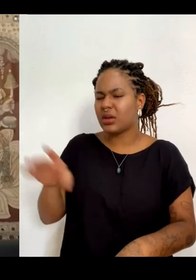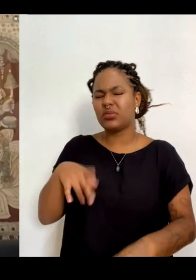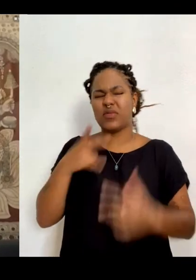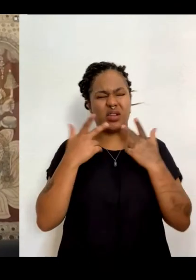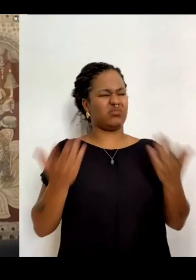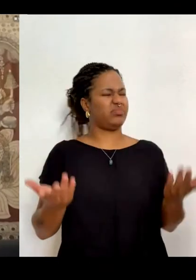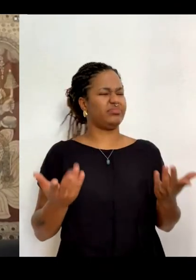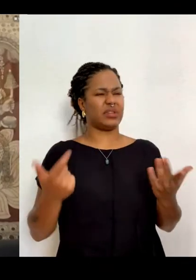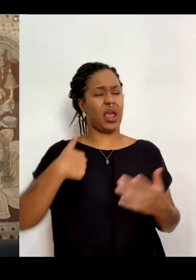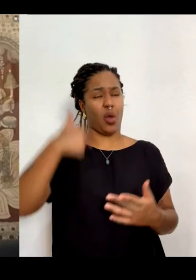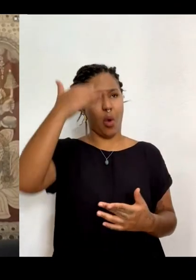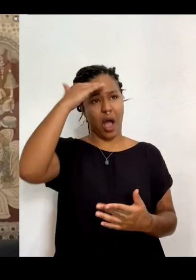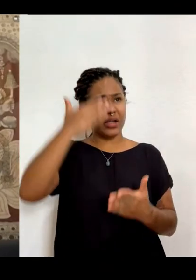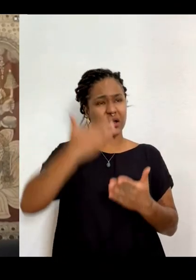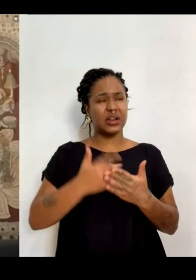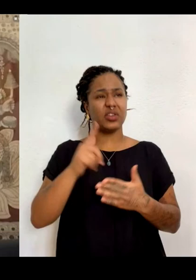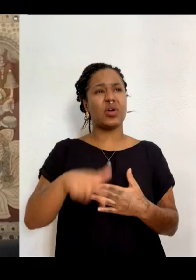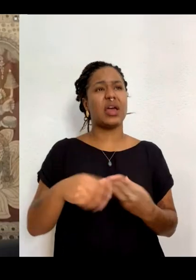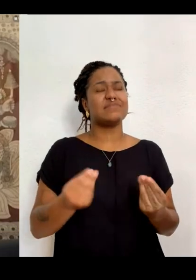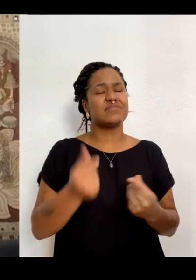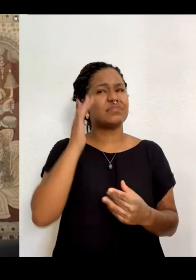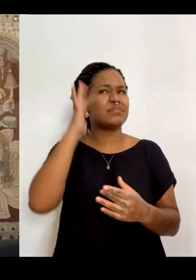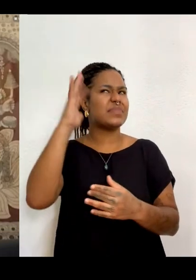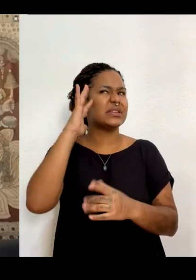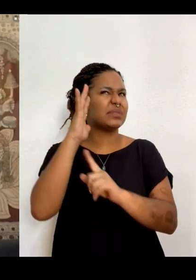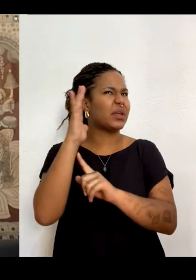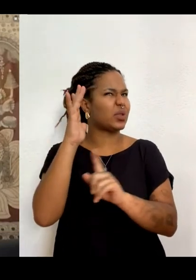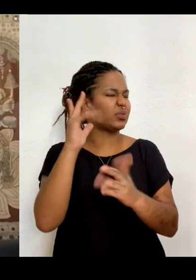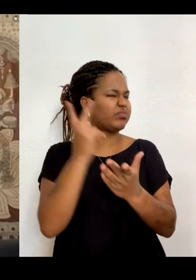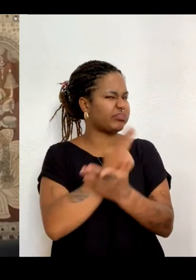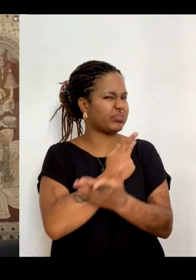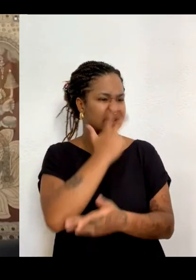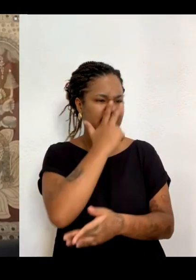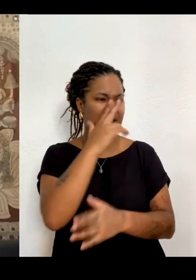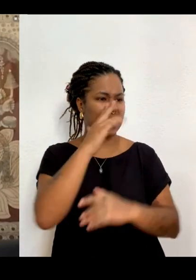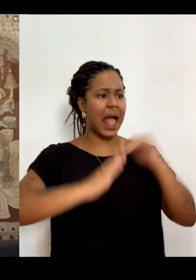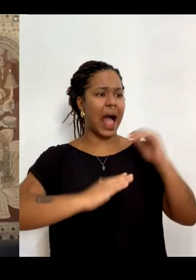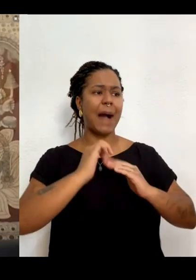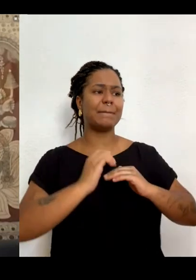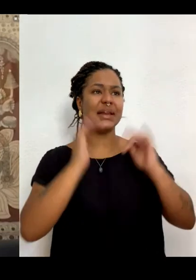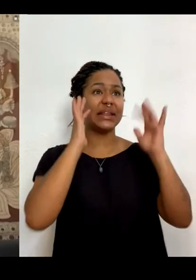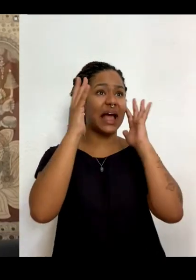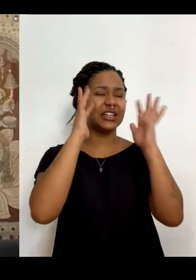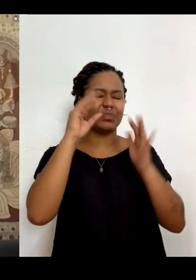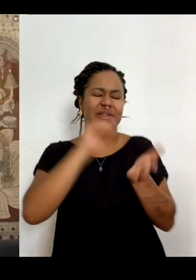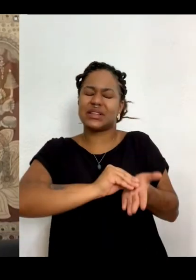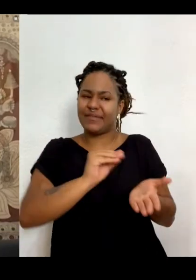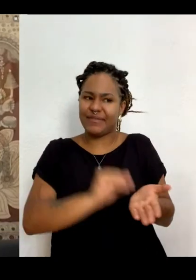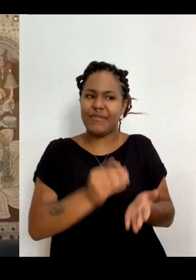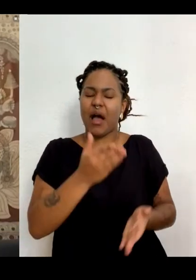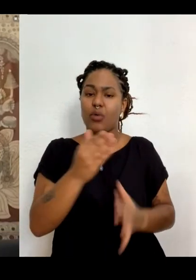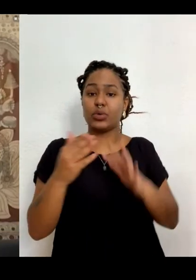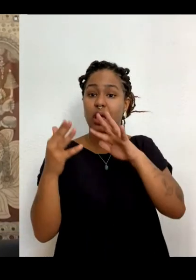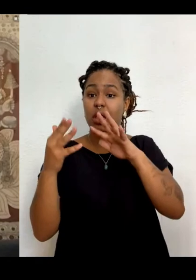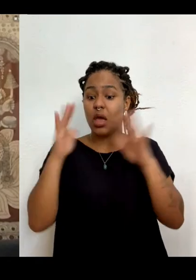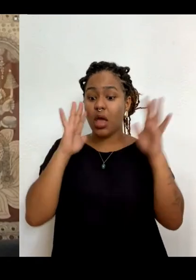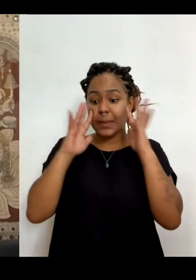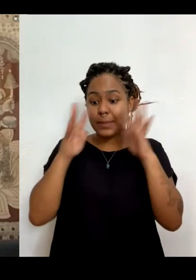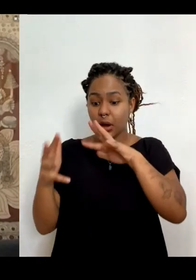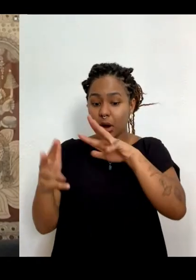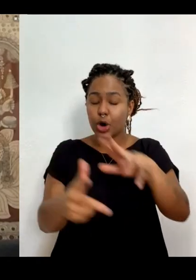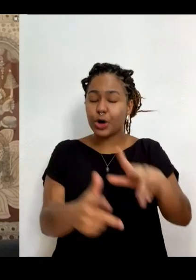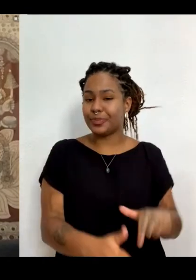and the inability to think of of the world as as